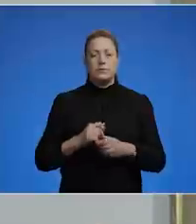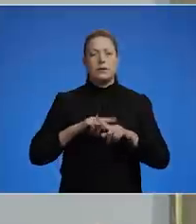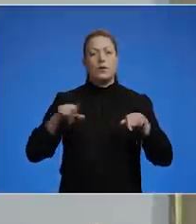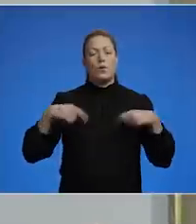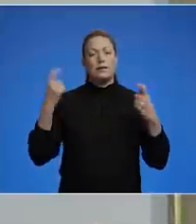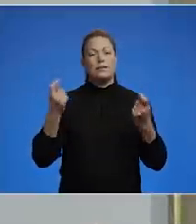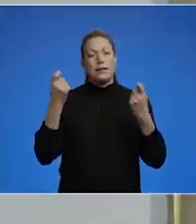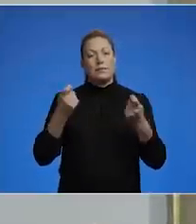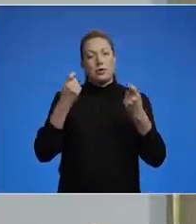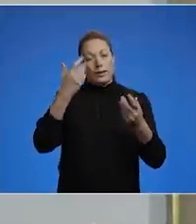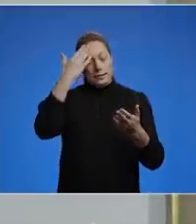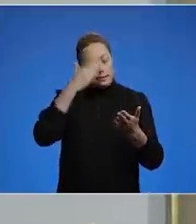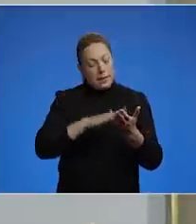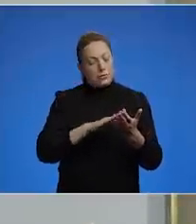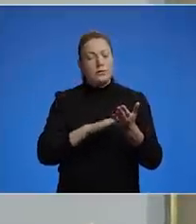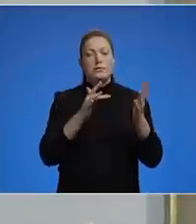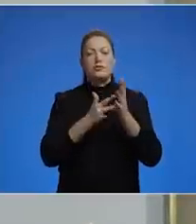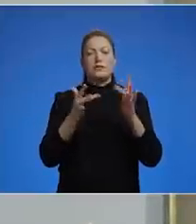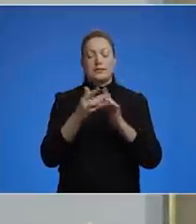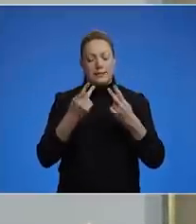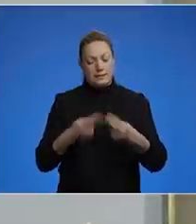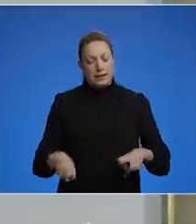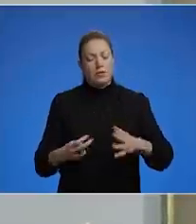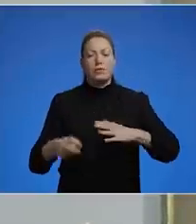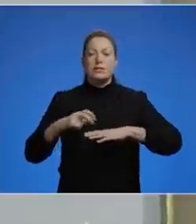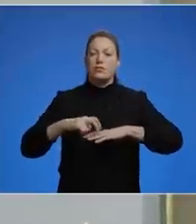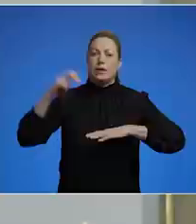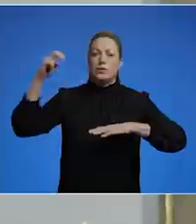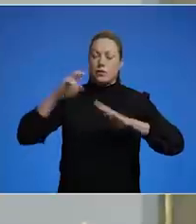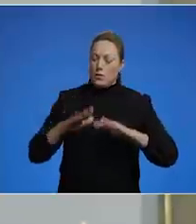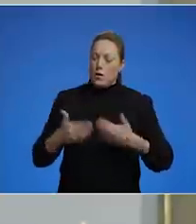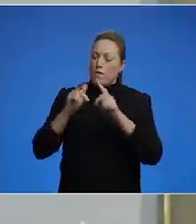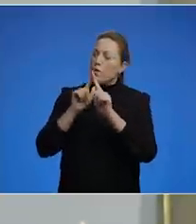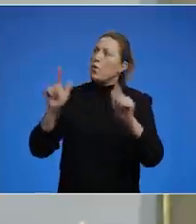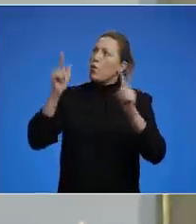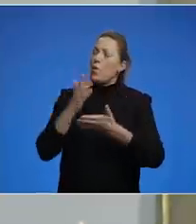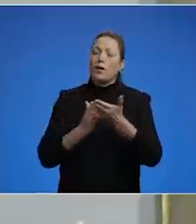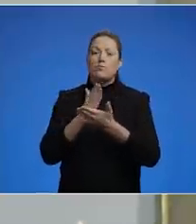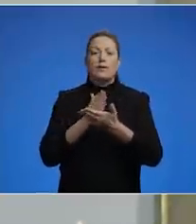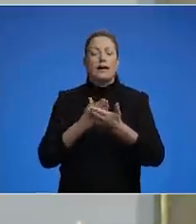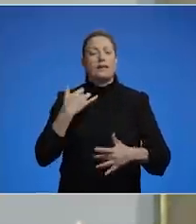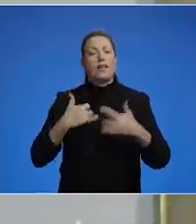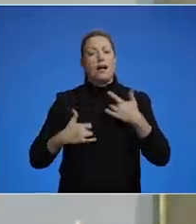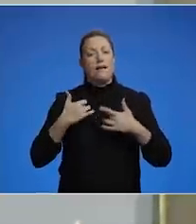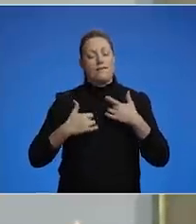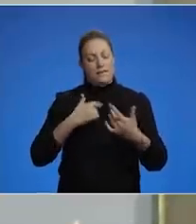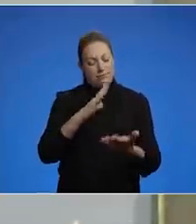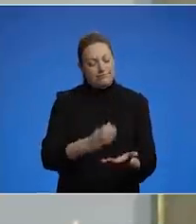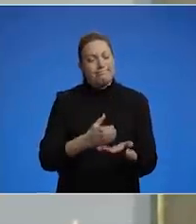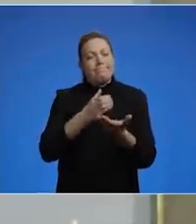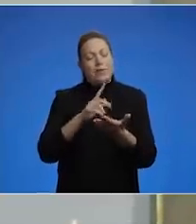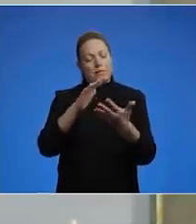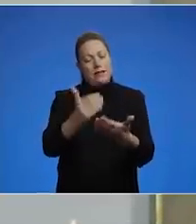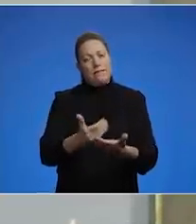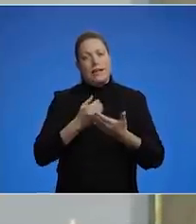therefore, as we celebrate the memorial of his death and resurrection, we offer you, Lord, the bread of life and the chalice of salvation, giving thanks that